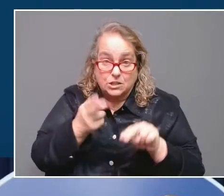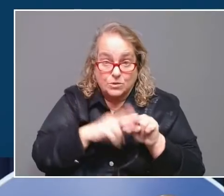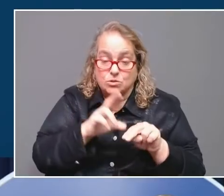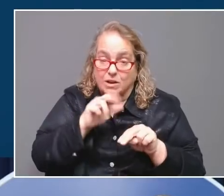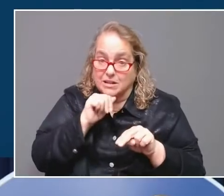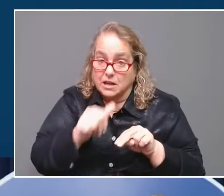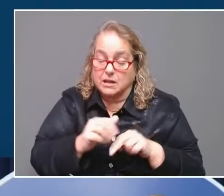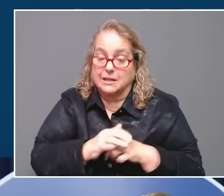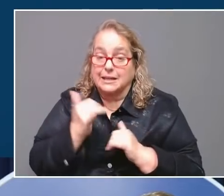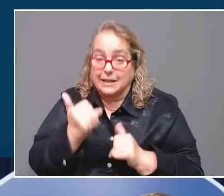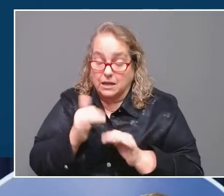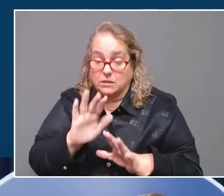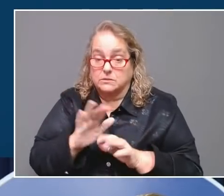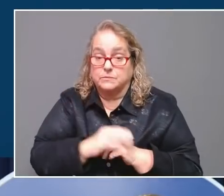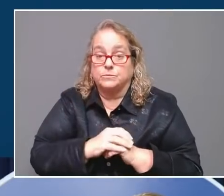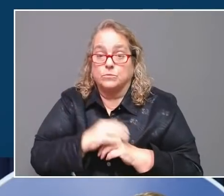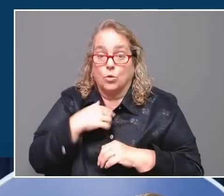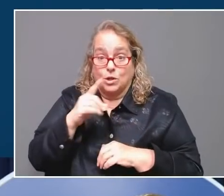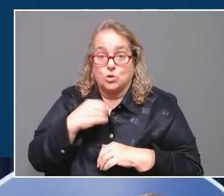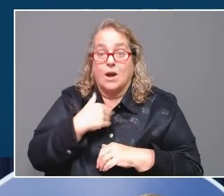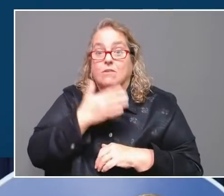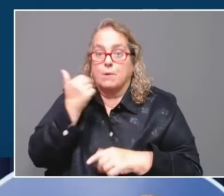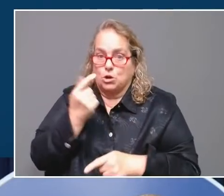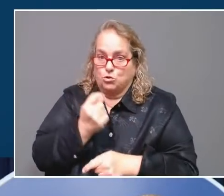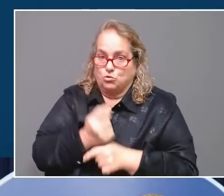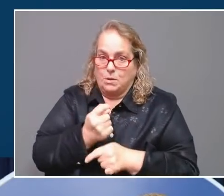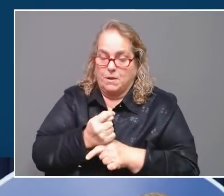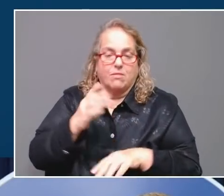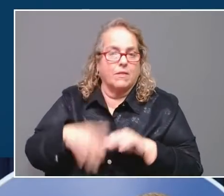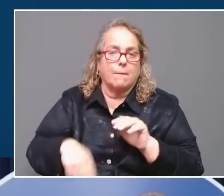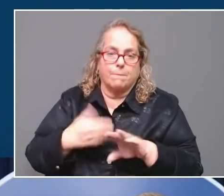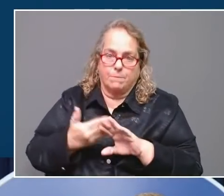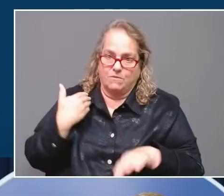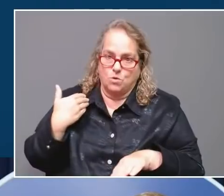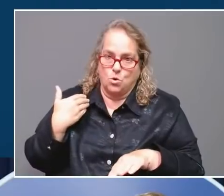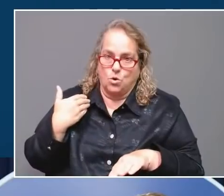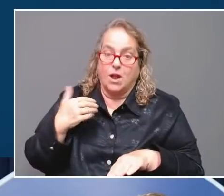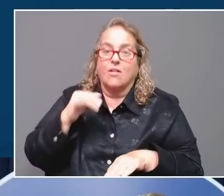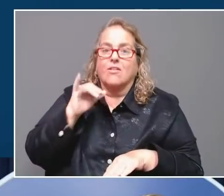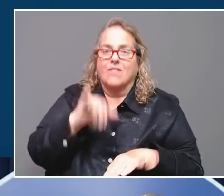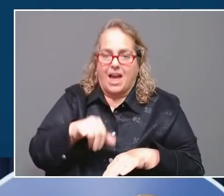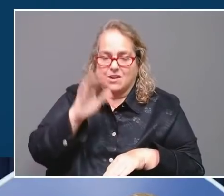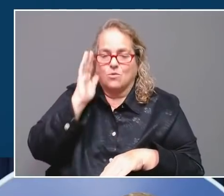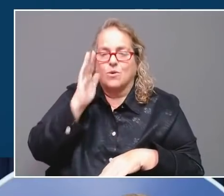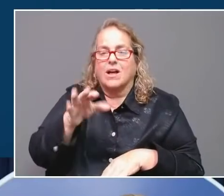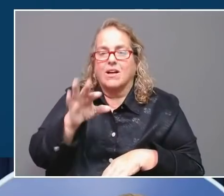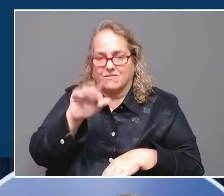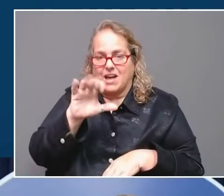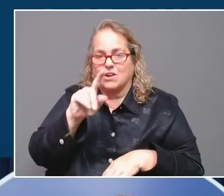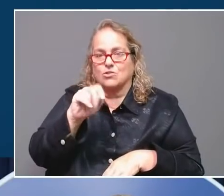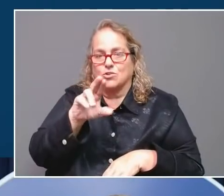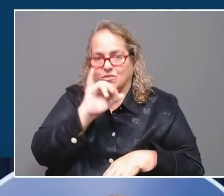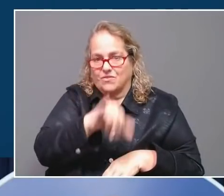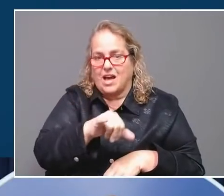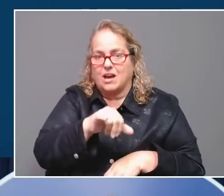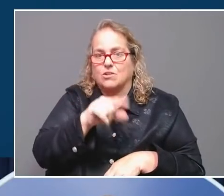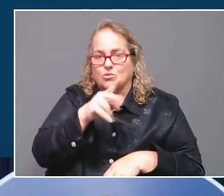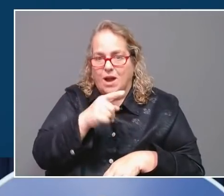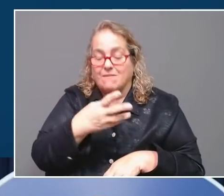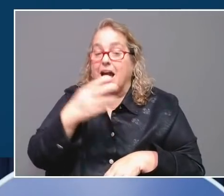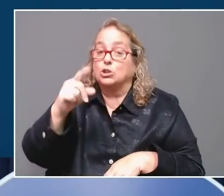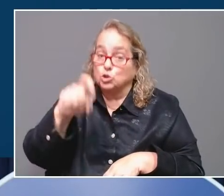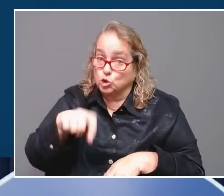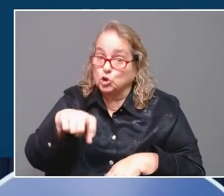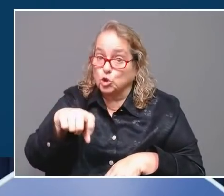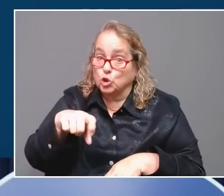Now, we do have better treatments than ever before. And that's also going to factor into this graph, and really should in the